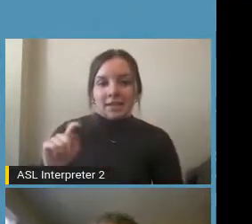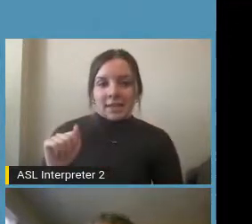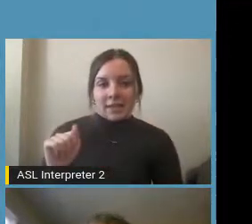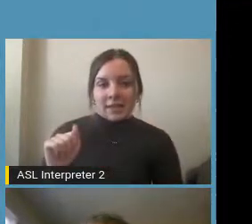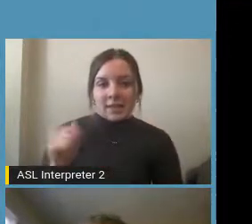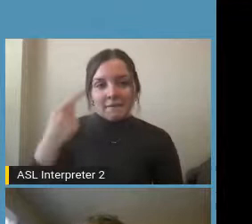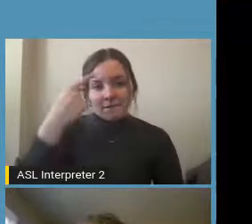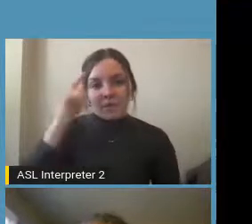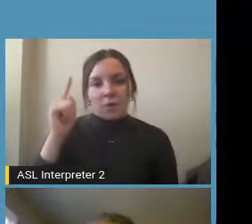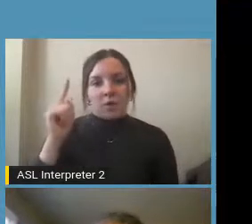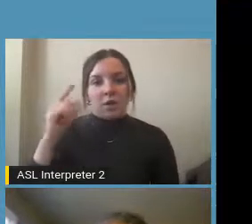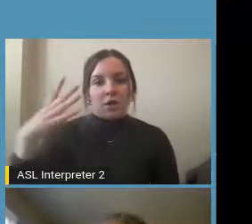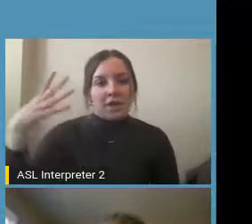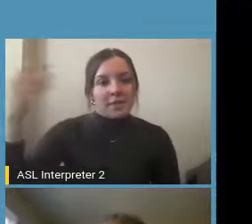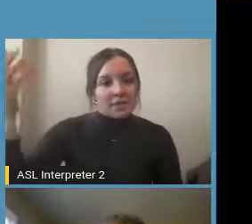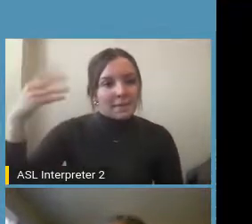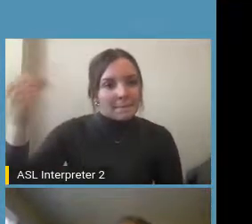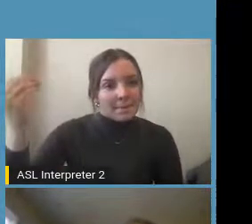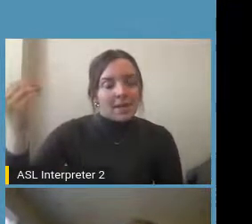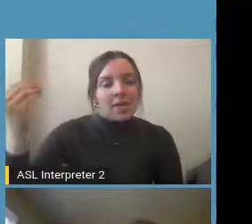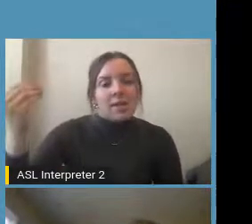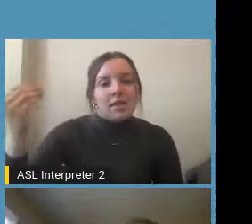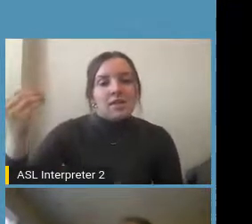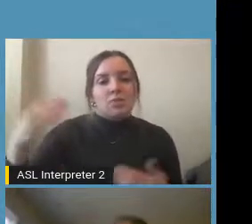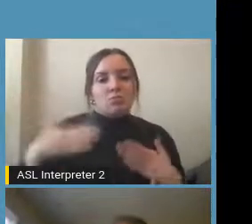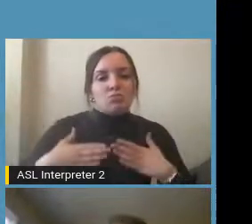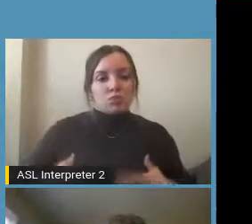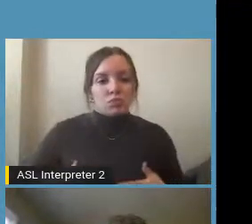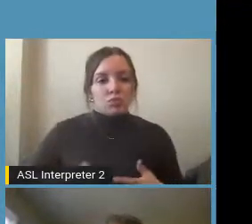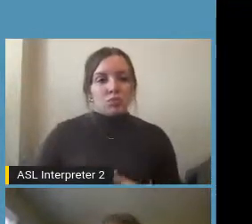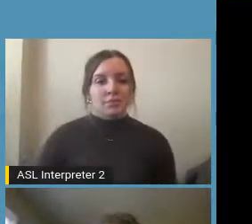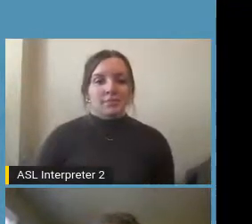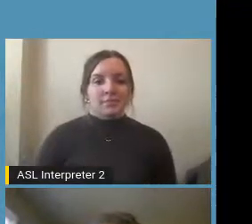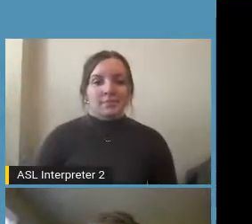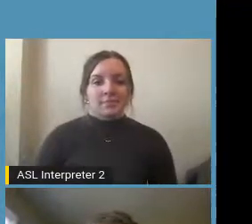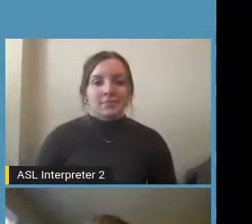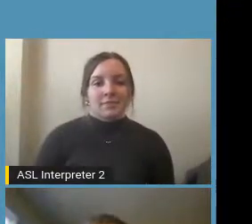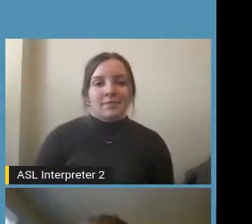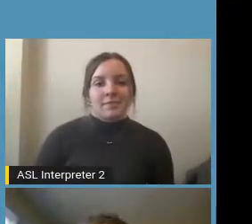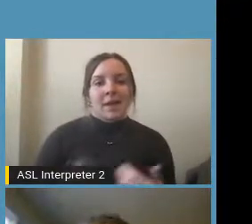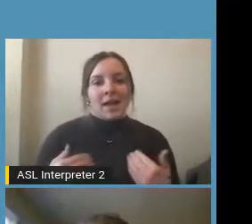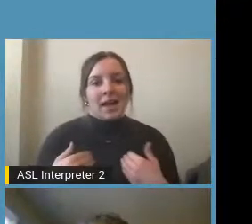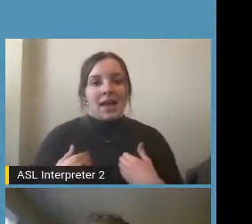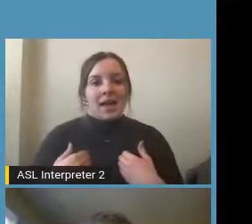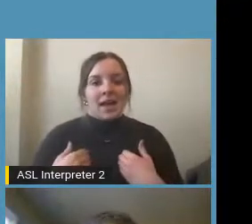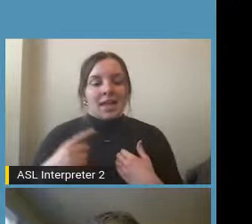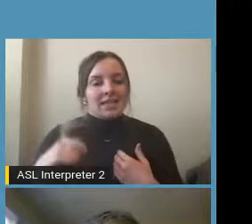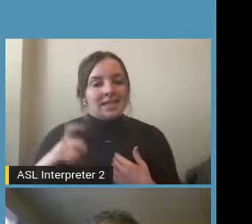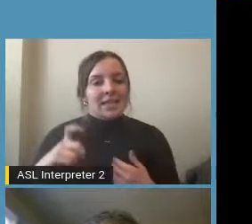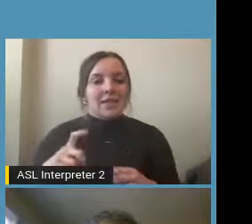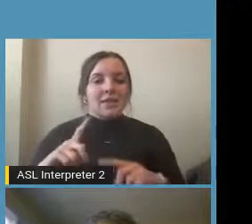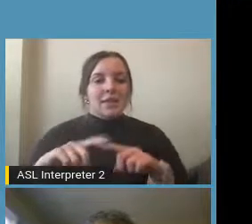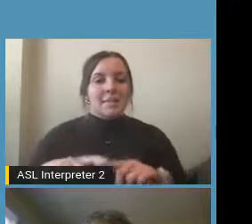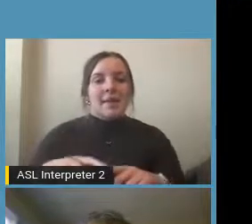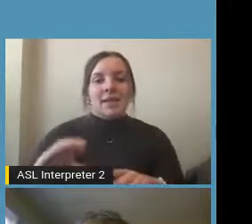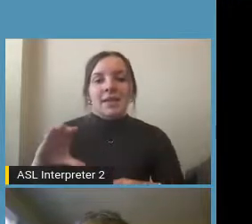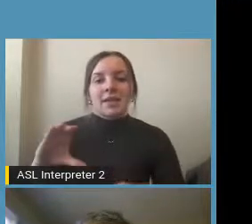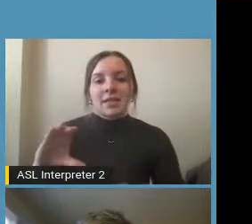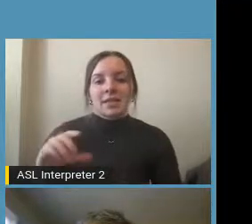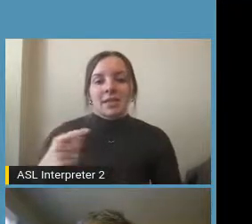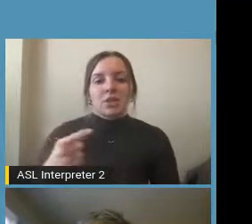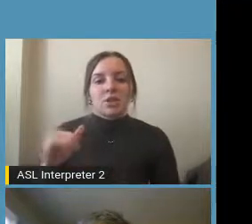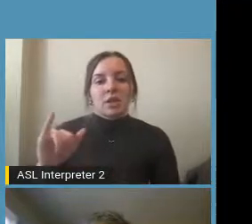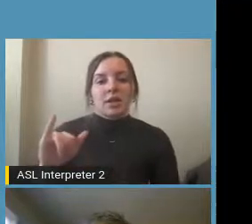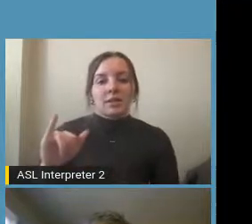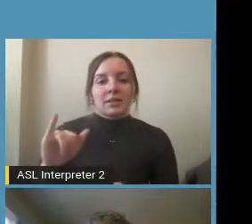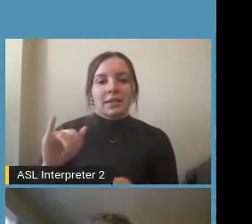on video game and CGI technology to make that lighter and look the same without having all that heavy data transferring across